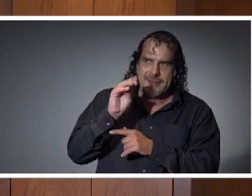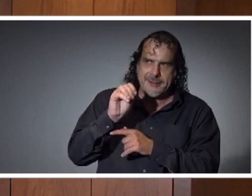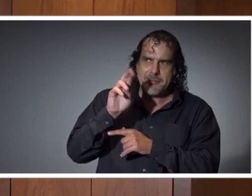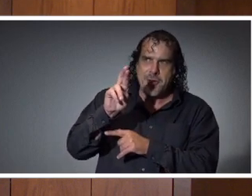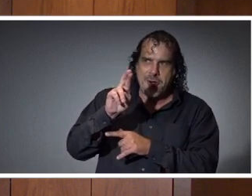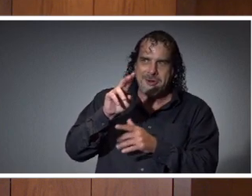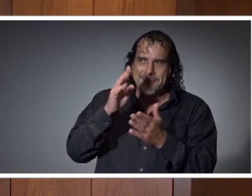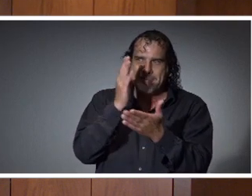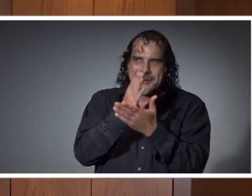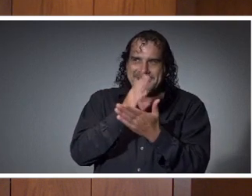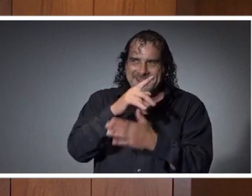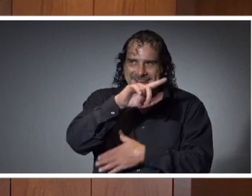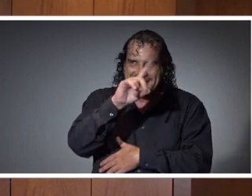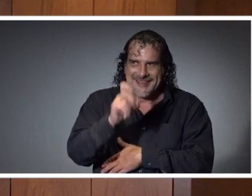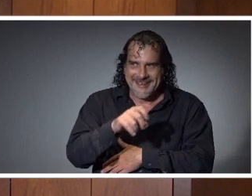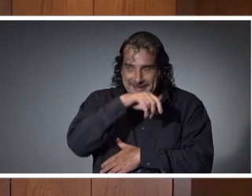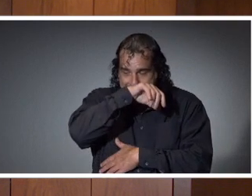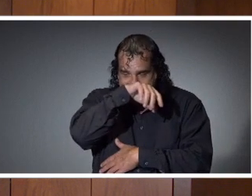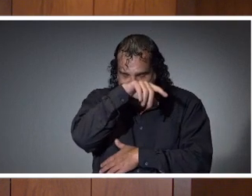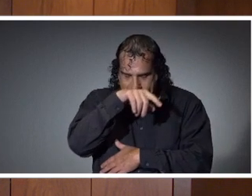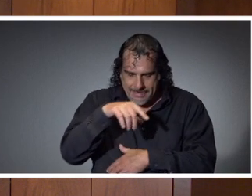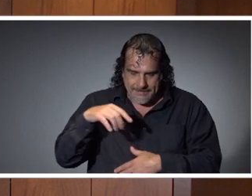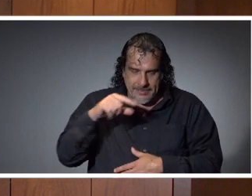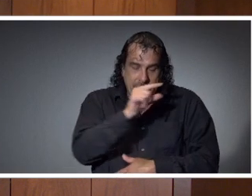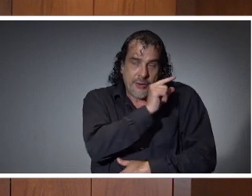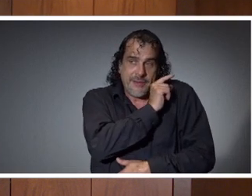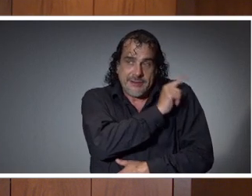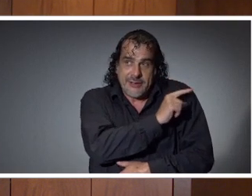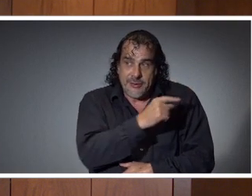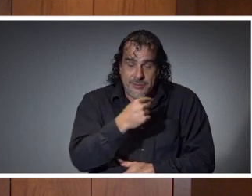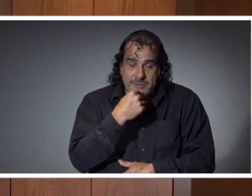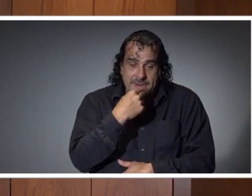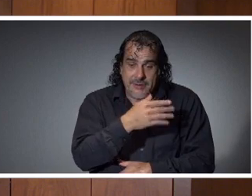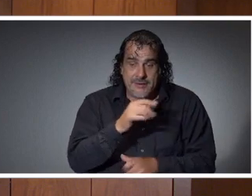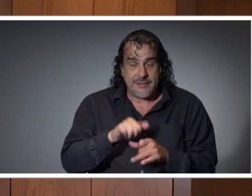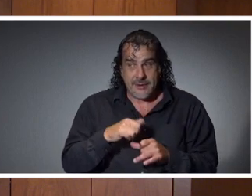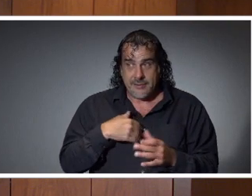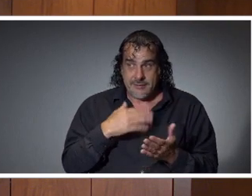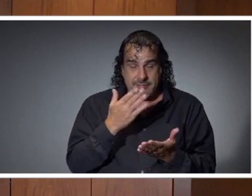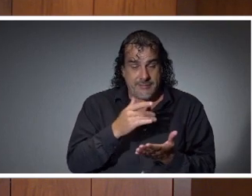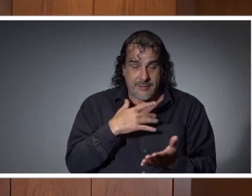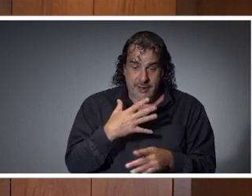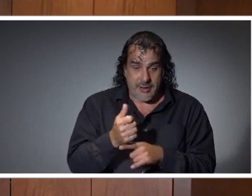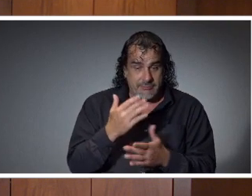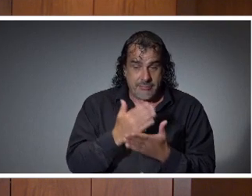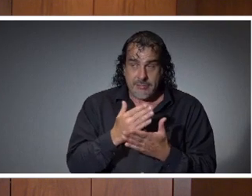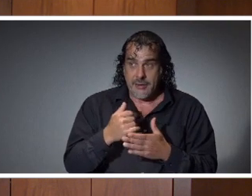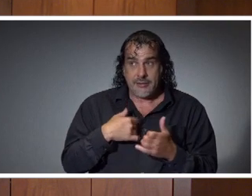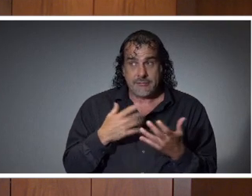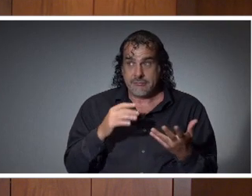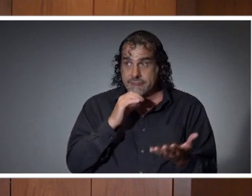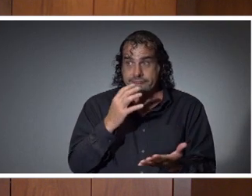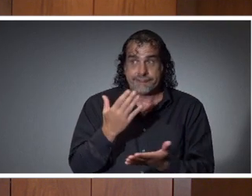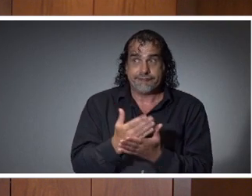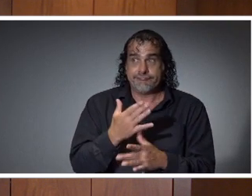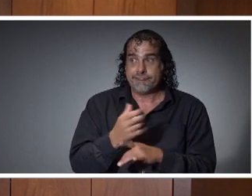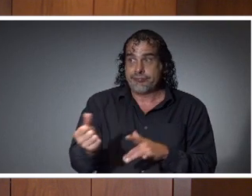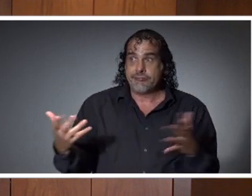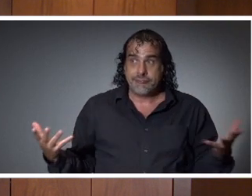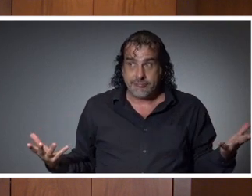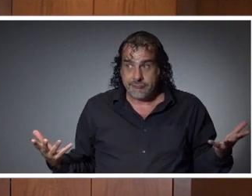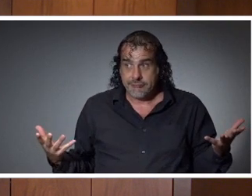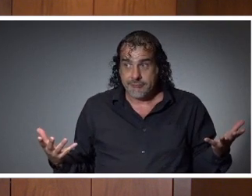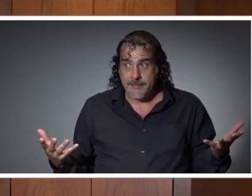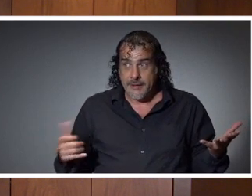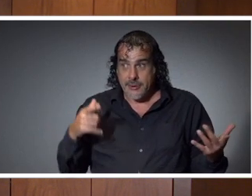Governor. General Spragan says the agency is going to be in big trouble at the end of this month, big trouble. I'm assuming you're waiting